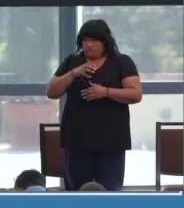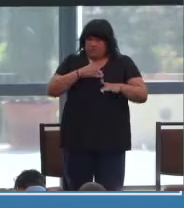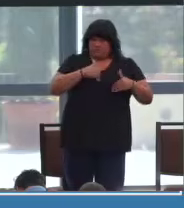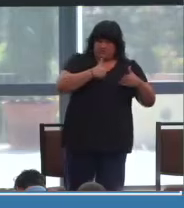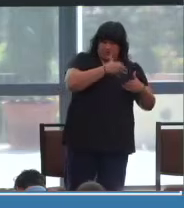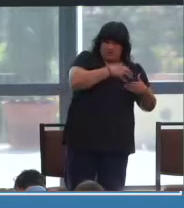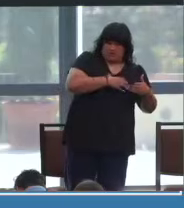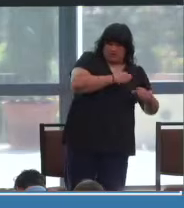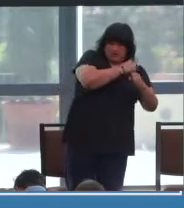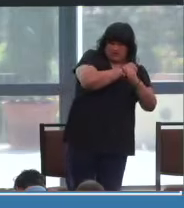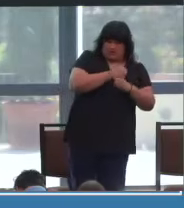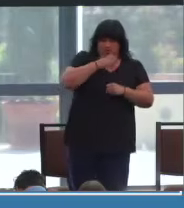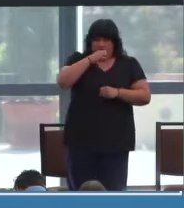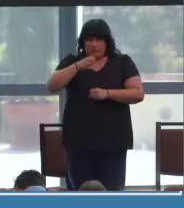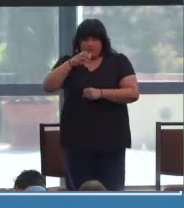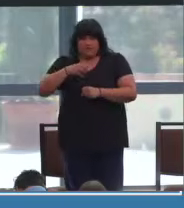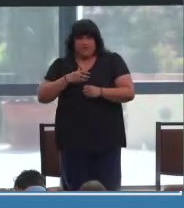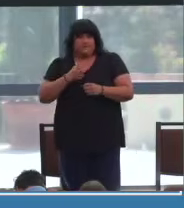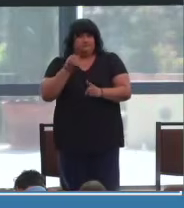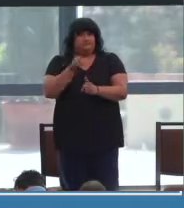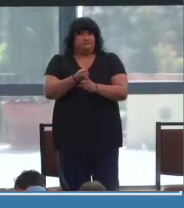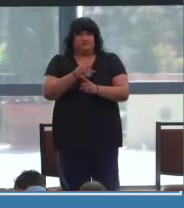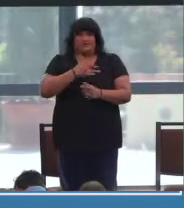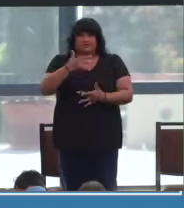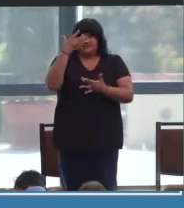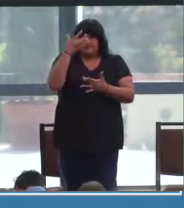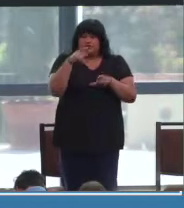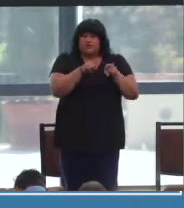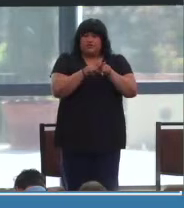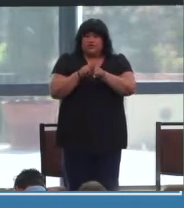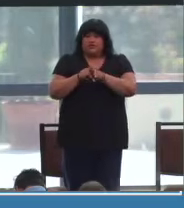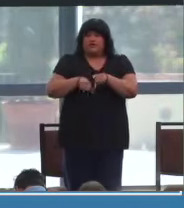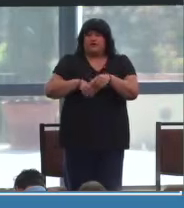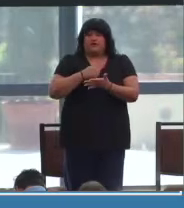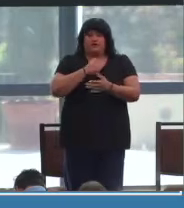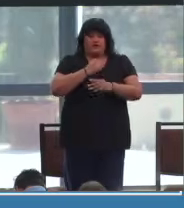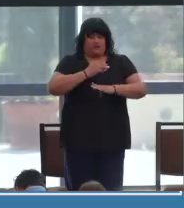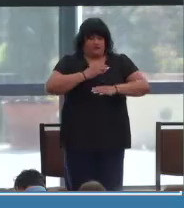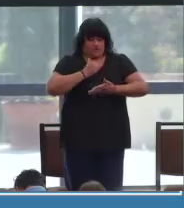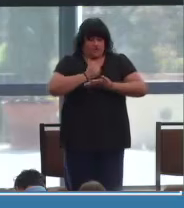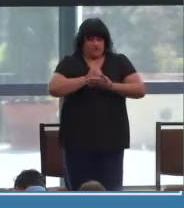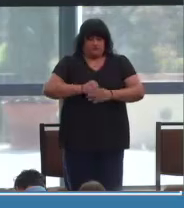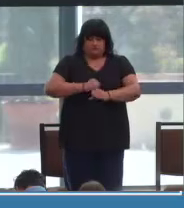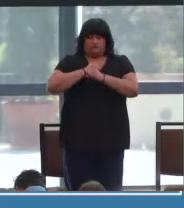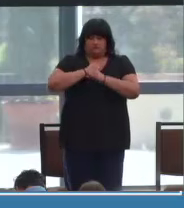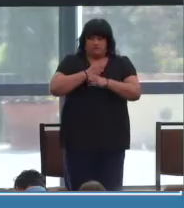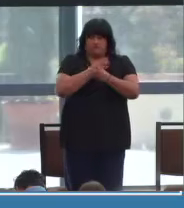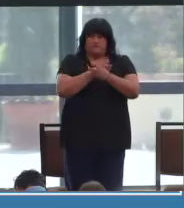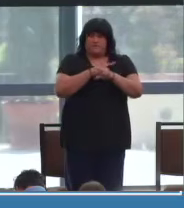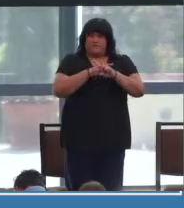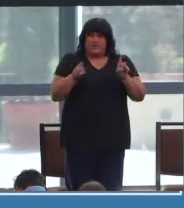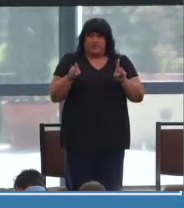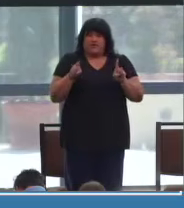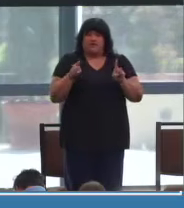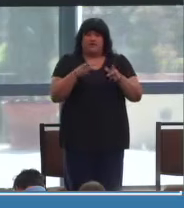protected, older women were getting heart disease, also again to protect bones. But there was a major surprise when they got the